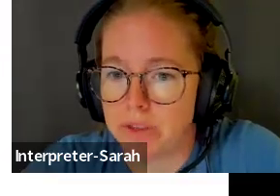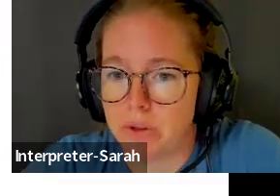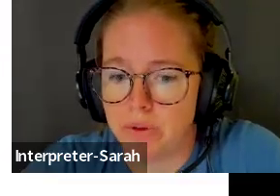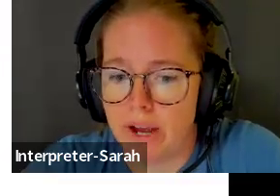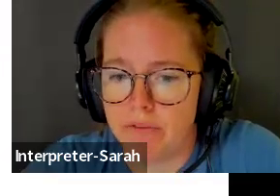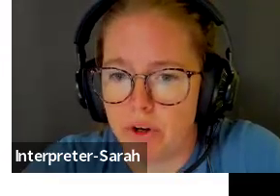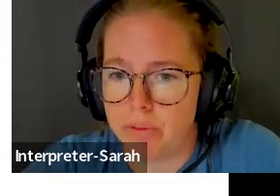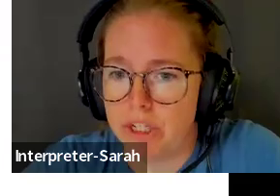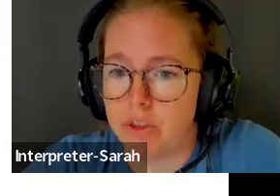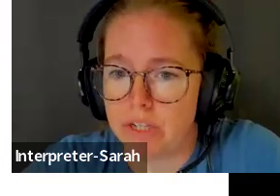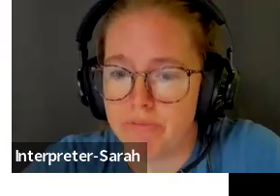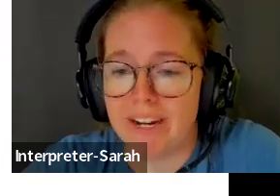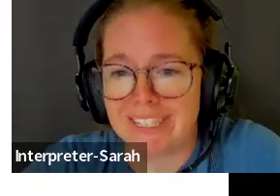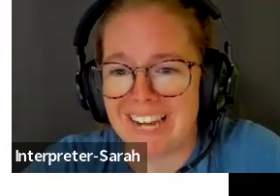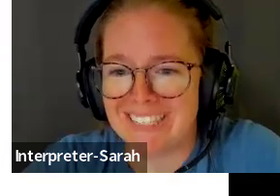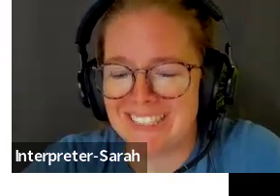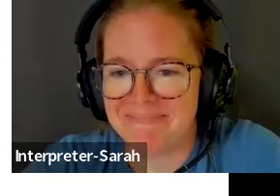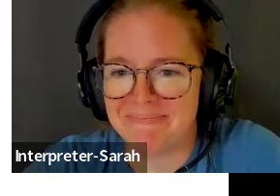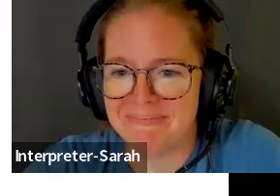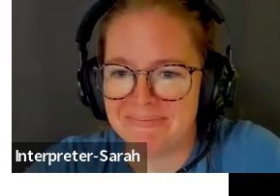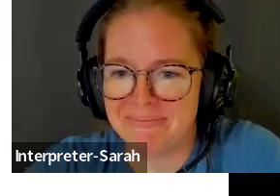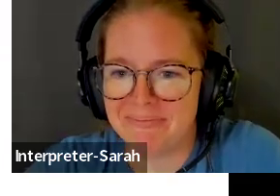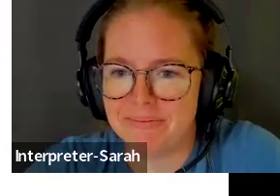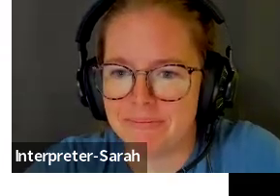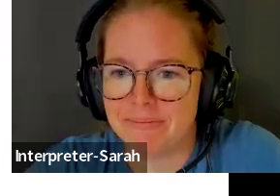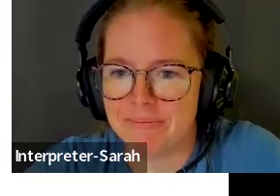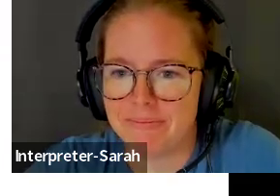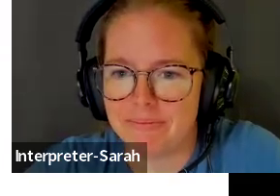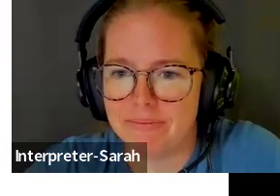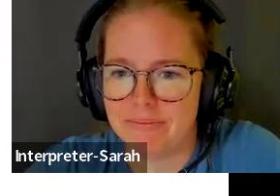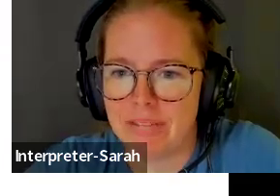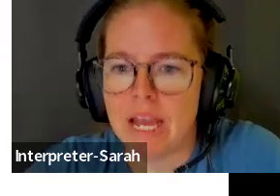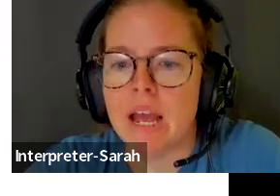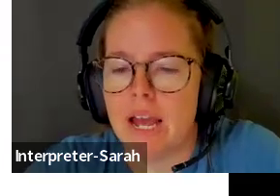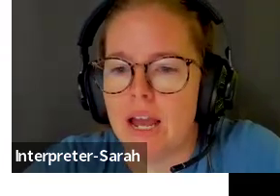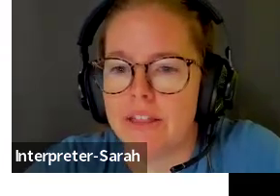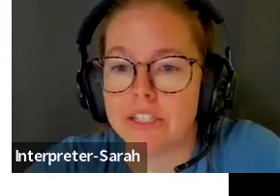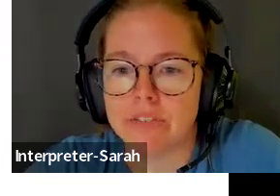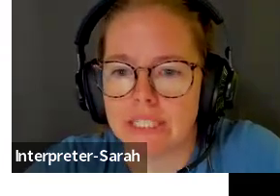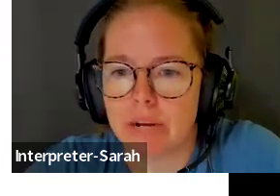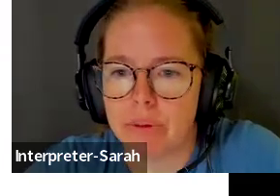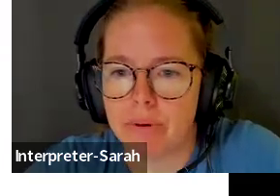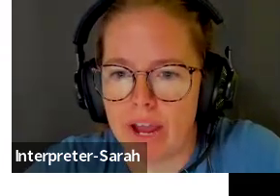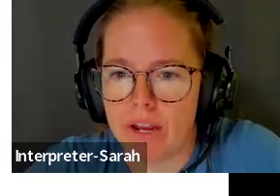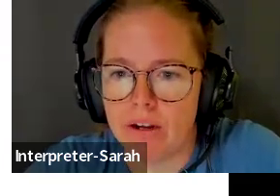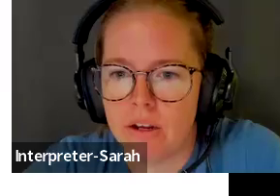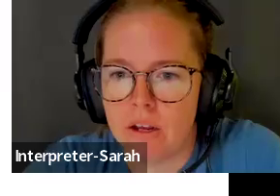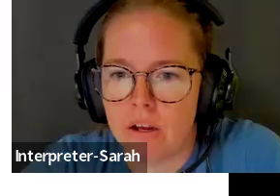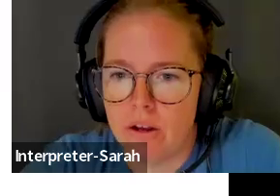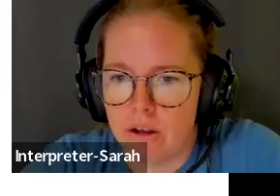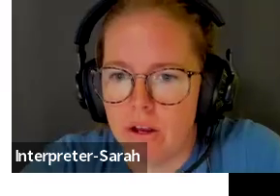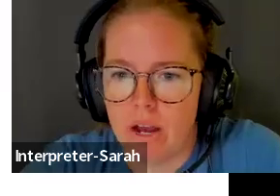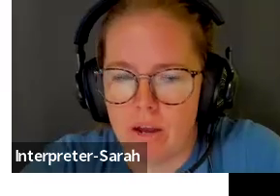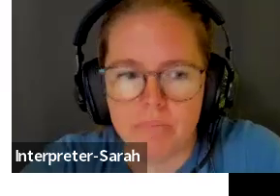and we also do have notably 2 deaf maintenance guys. And the services that we provide